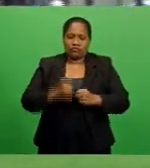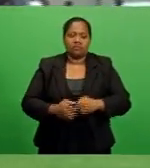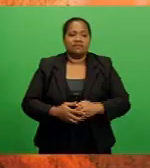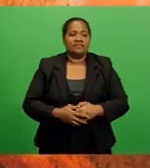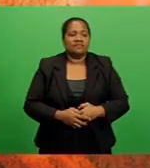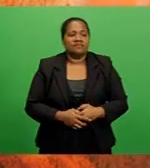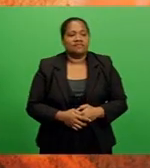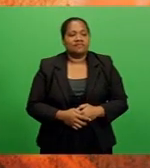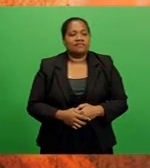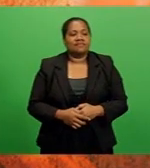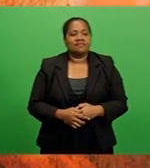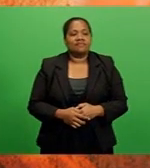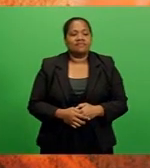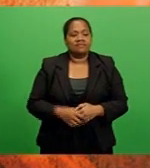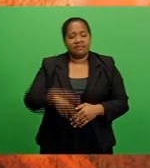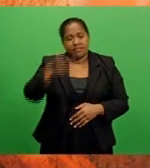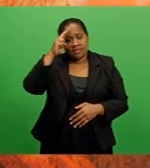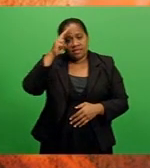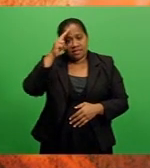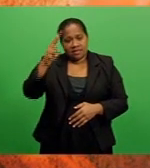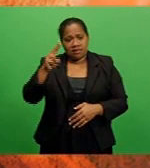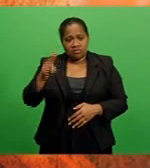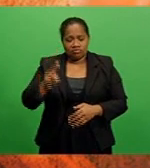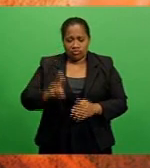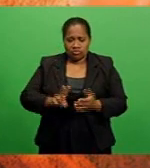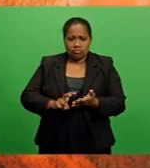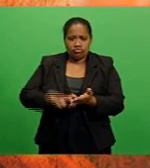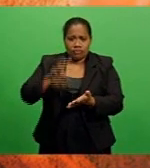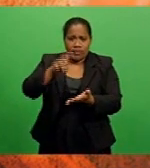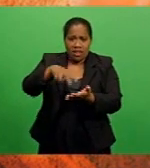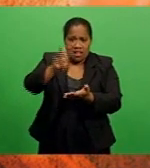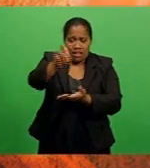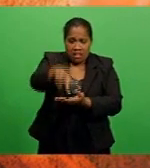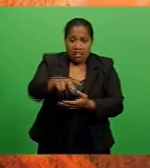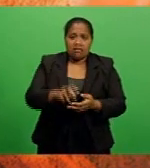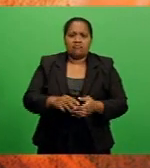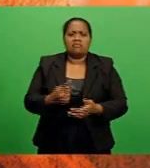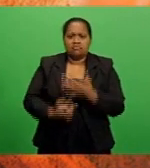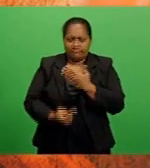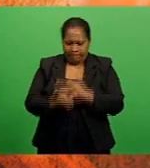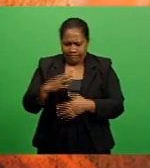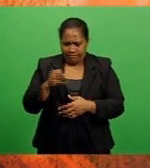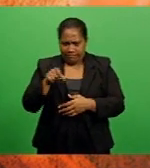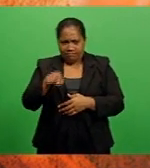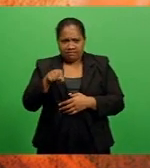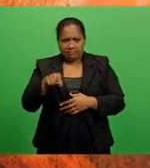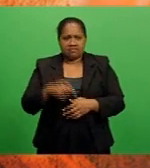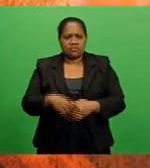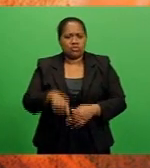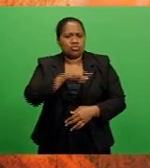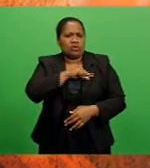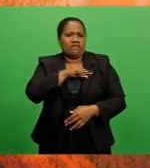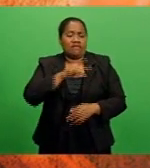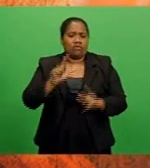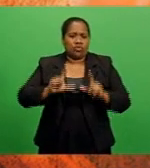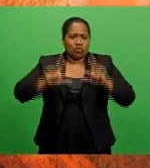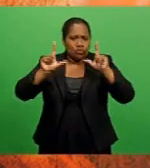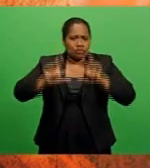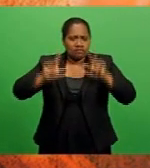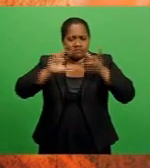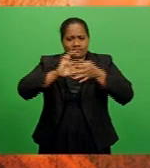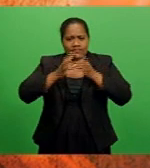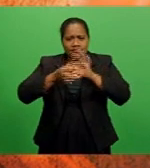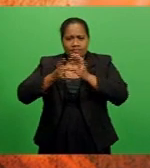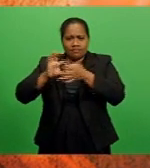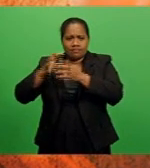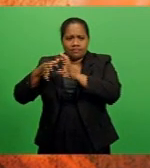Sports. National triple jump record holder Eugene Volmer has 2 ways of qualifying for the Tokyo Olympic Games. Through